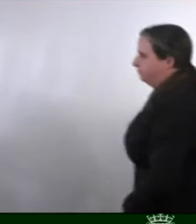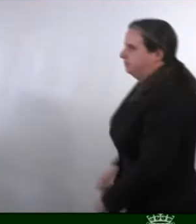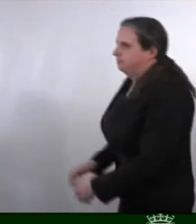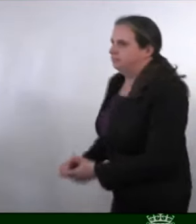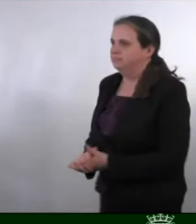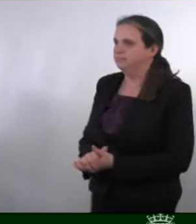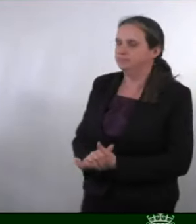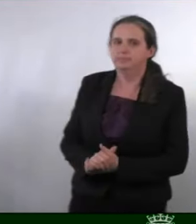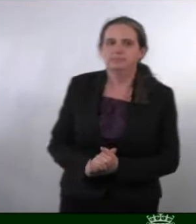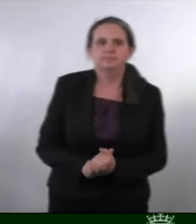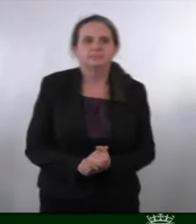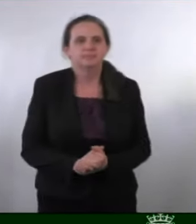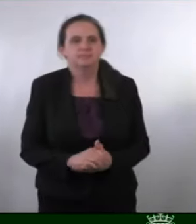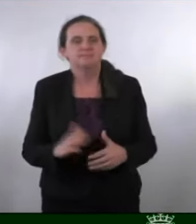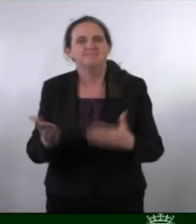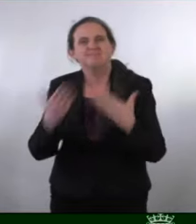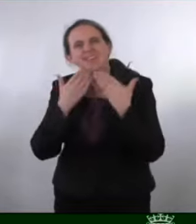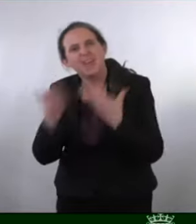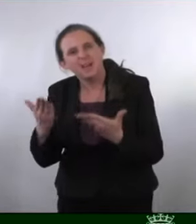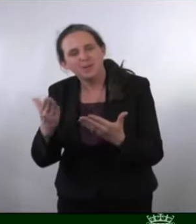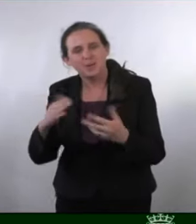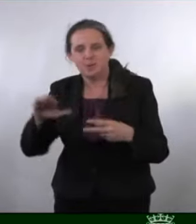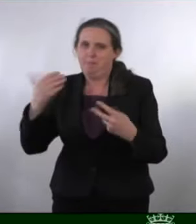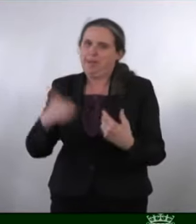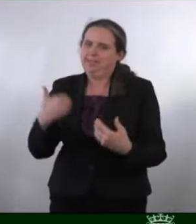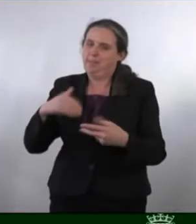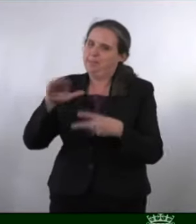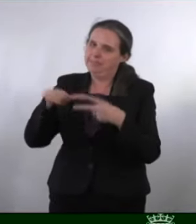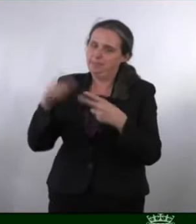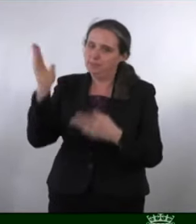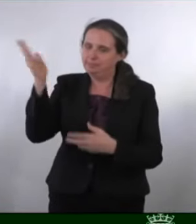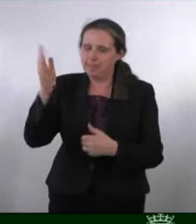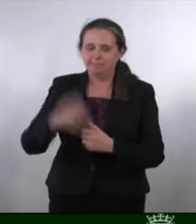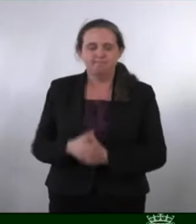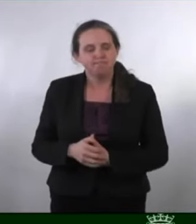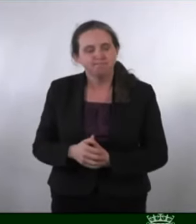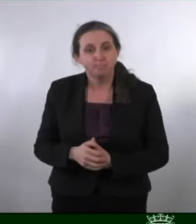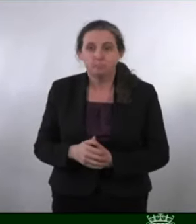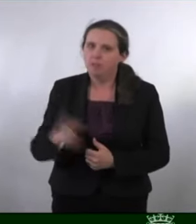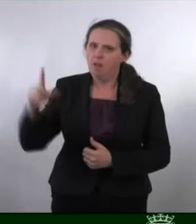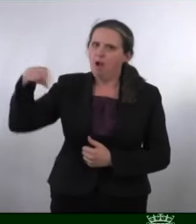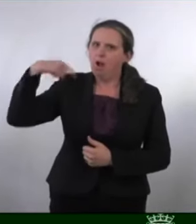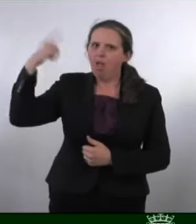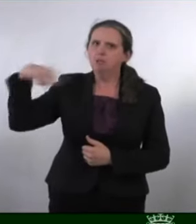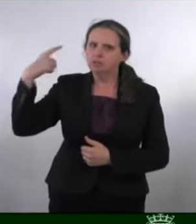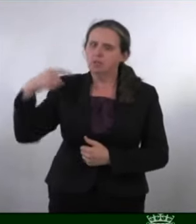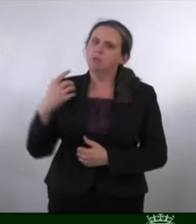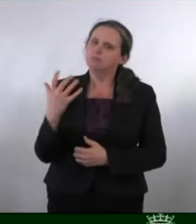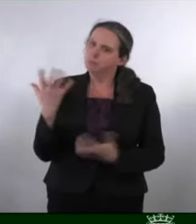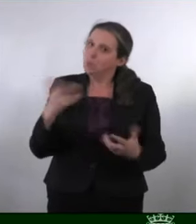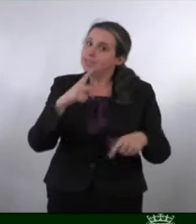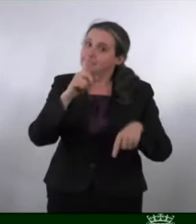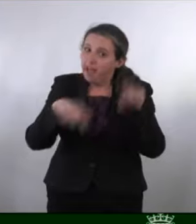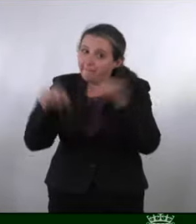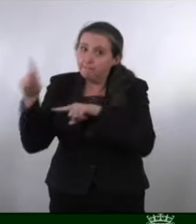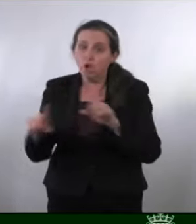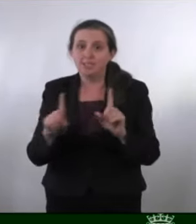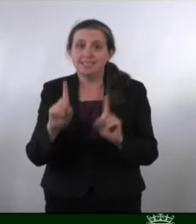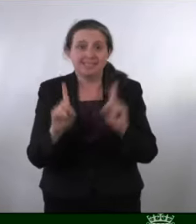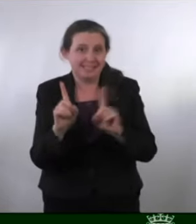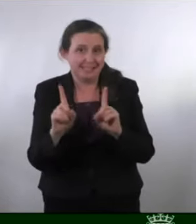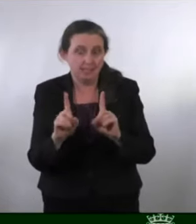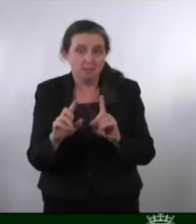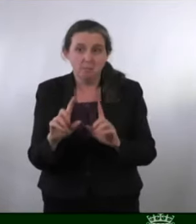in this House that London is a wonderful, diverse city, and many Londoners tonight will be welcoming much of your statement. But we're not a single